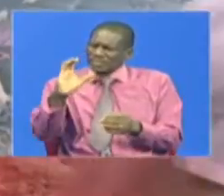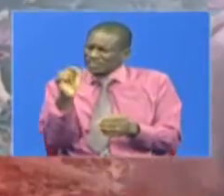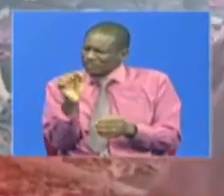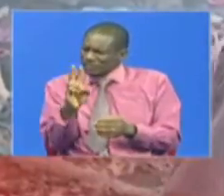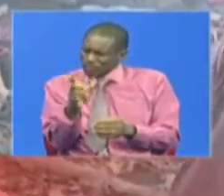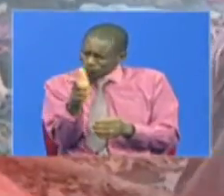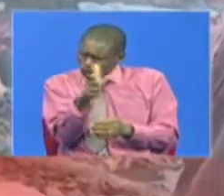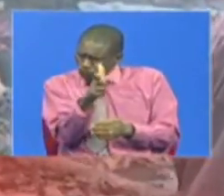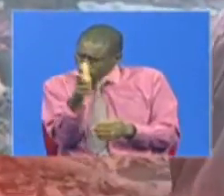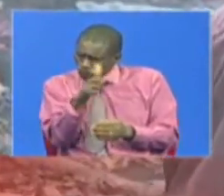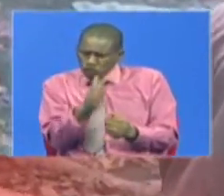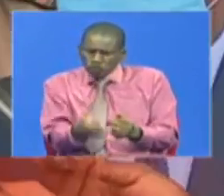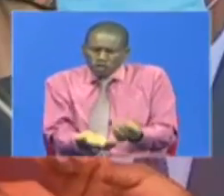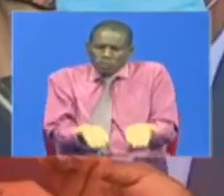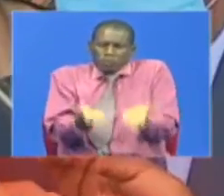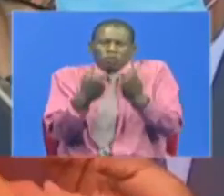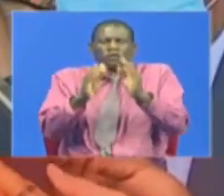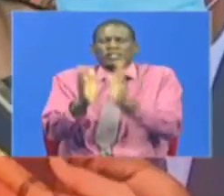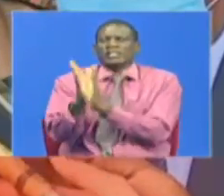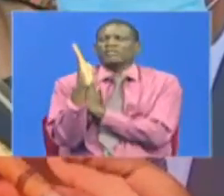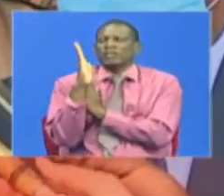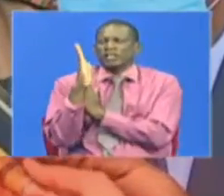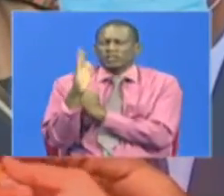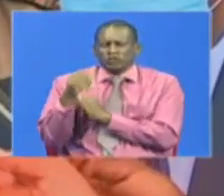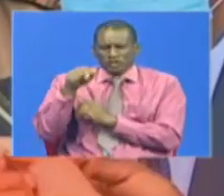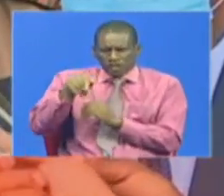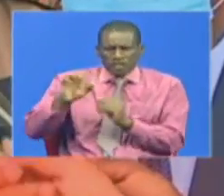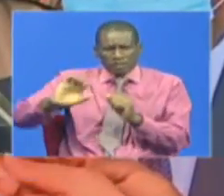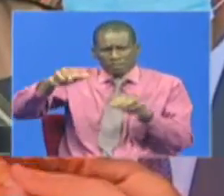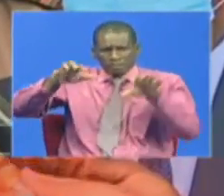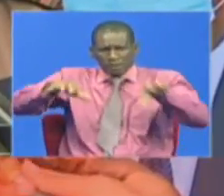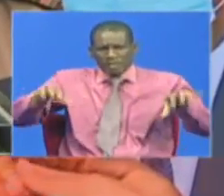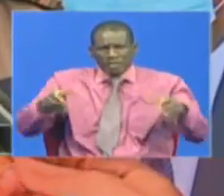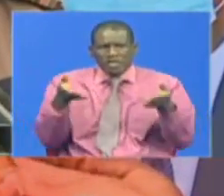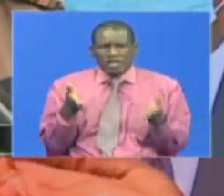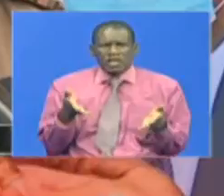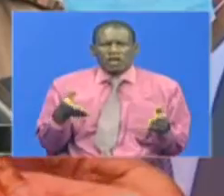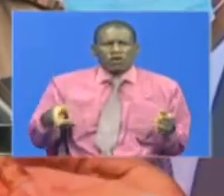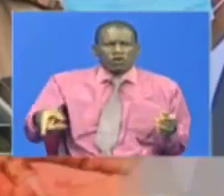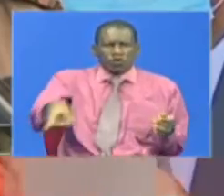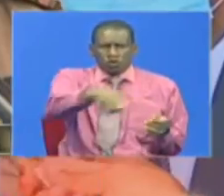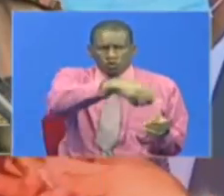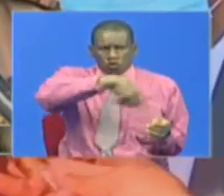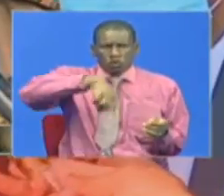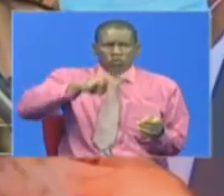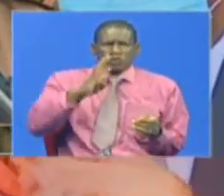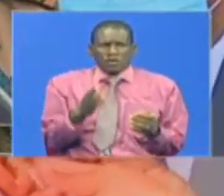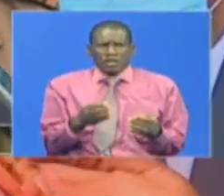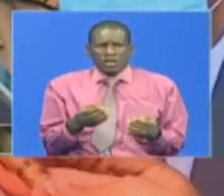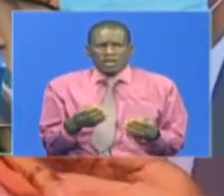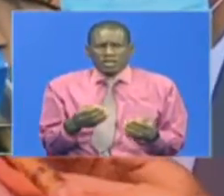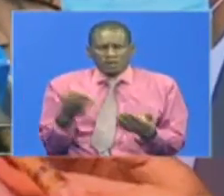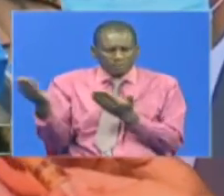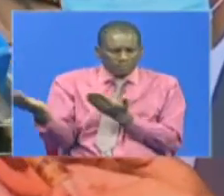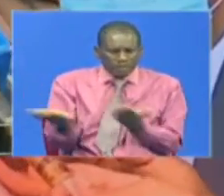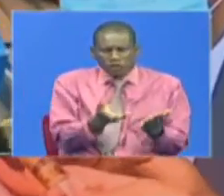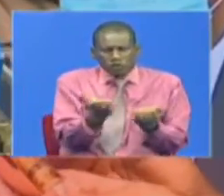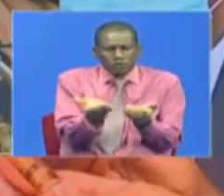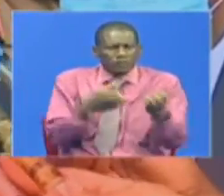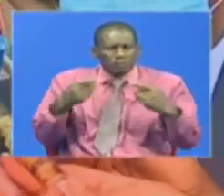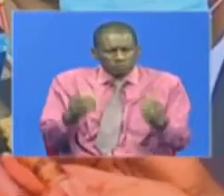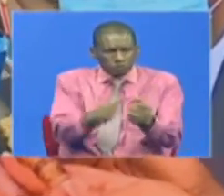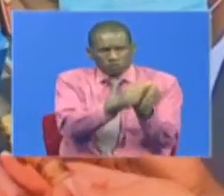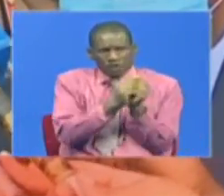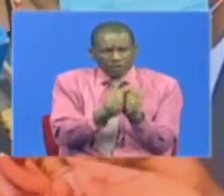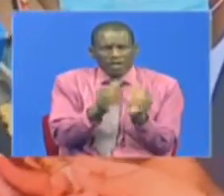kuimarisha usalama sokoni. With immediate effect, we are going to assemble them together and give each one of